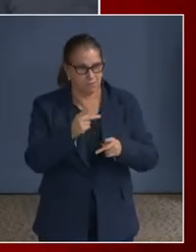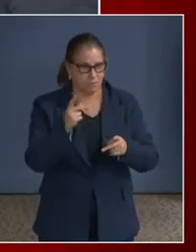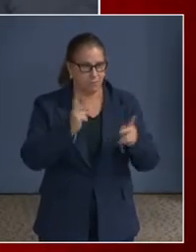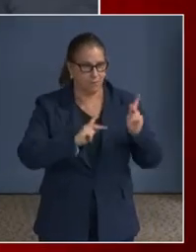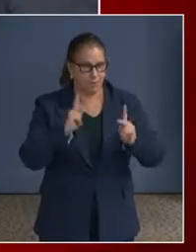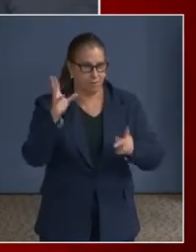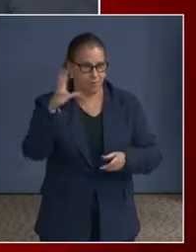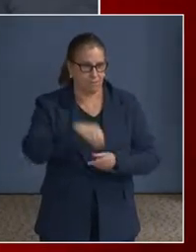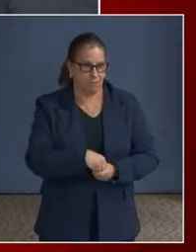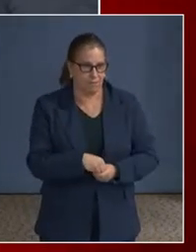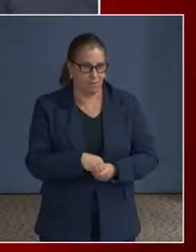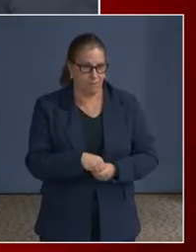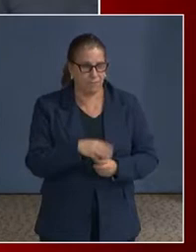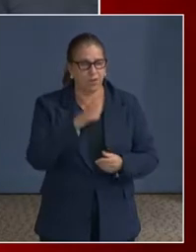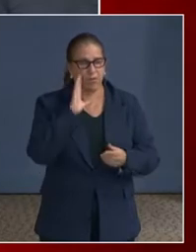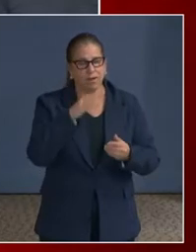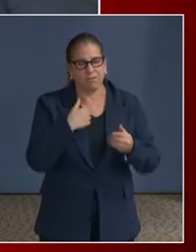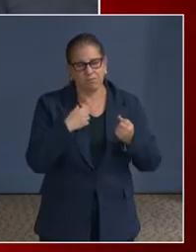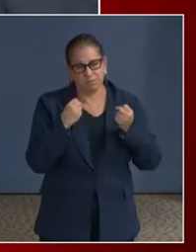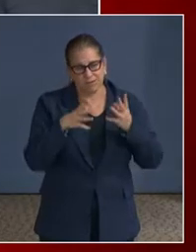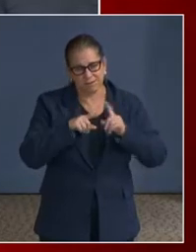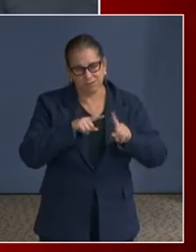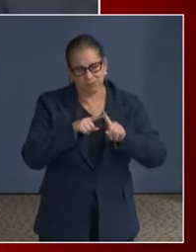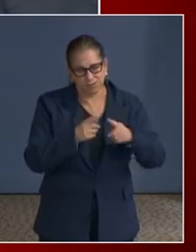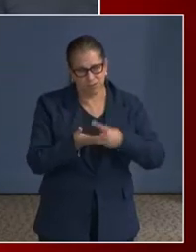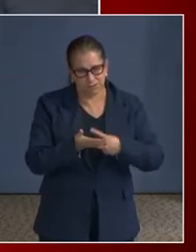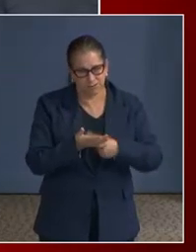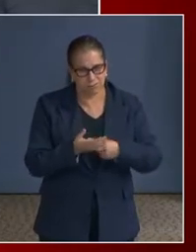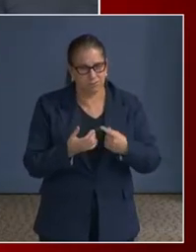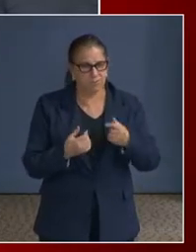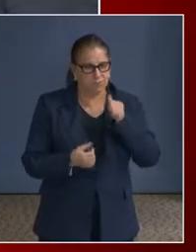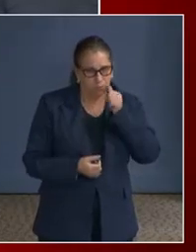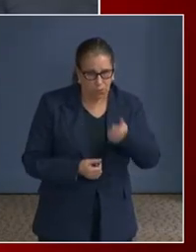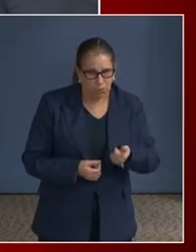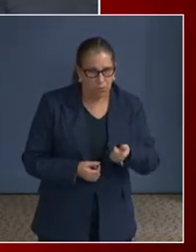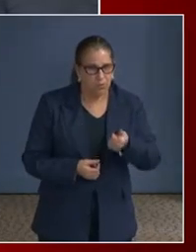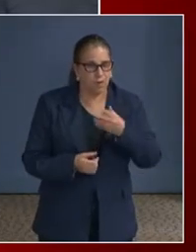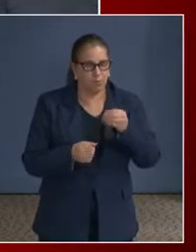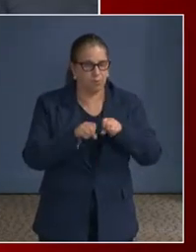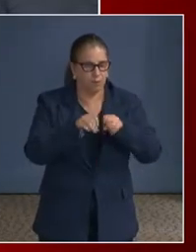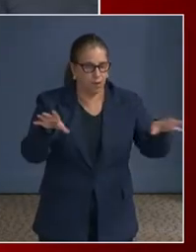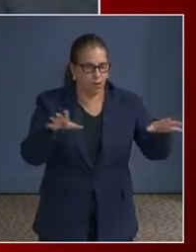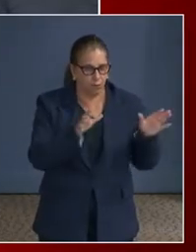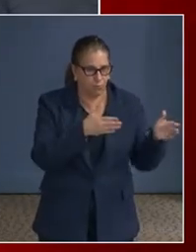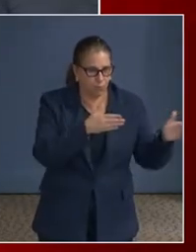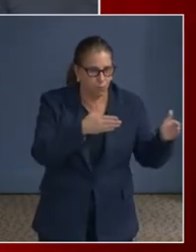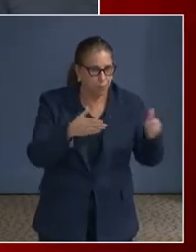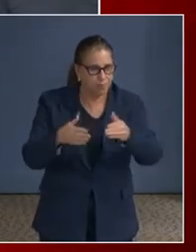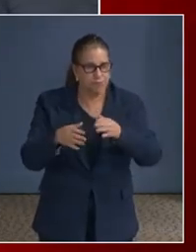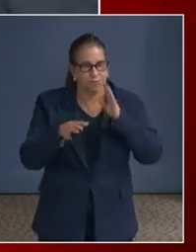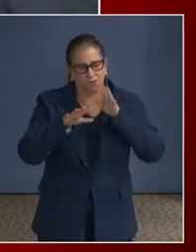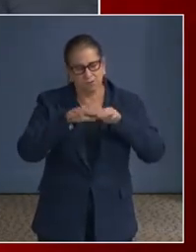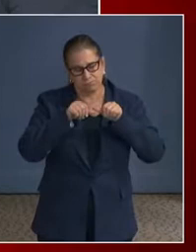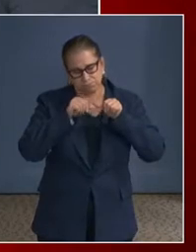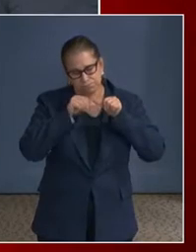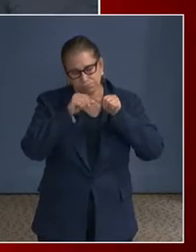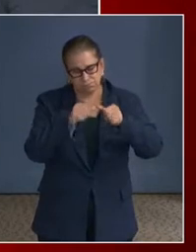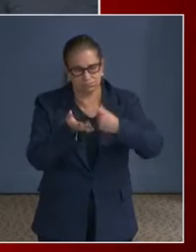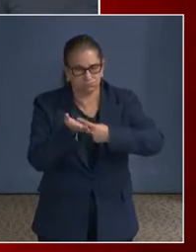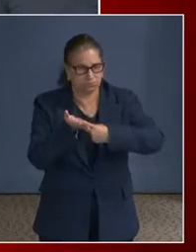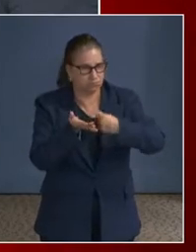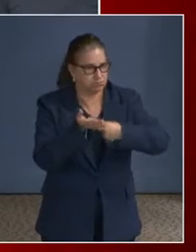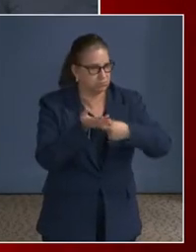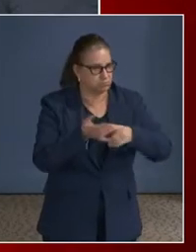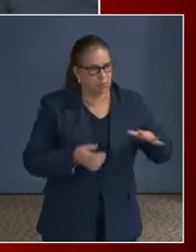tomorrow, as well as the breakout sessions that people can engage with for the rest of the week. And they can also still access them via video if they're not able to make it in